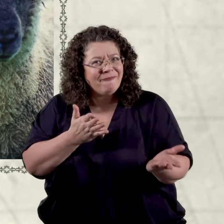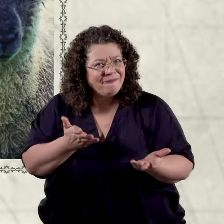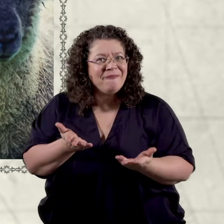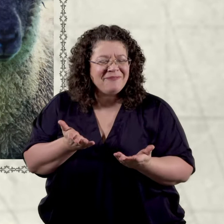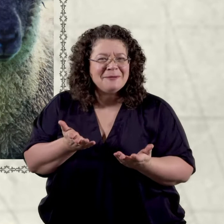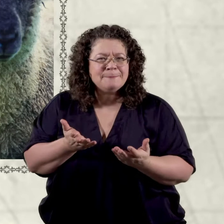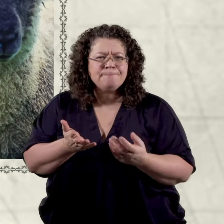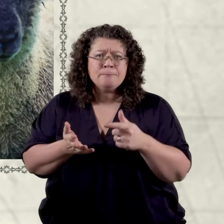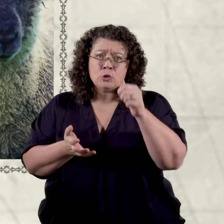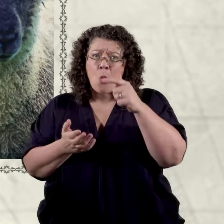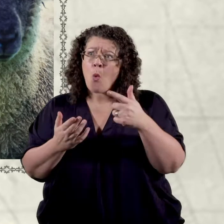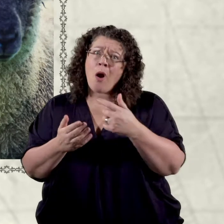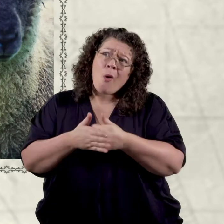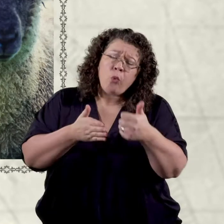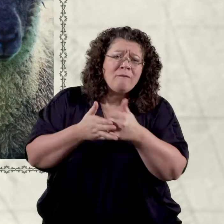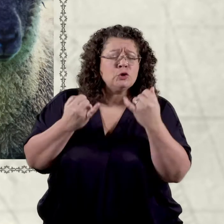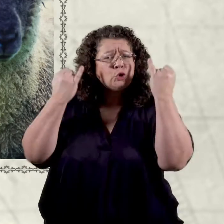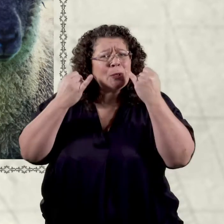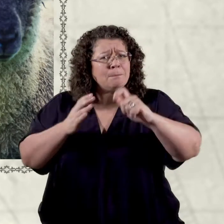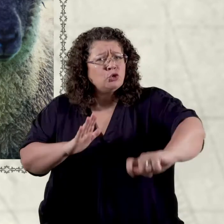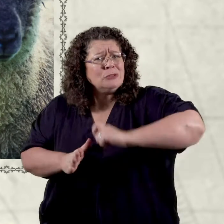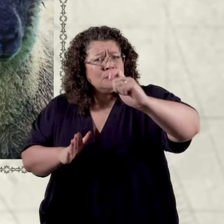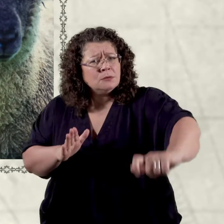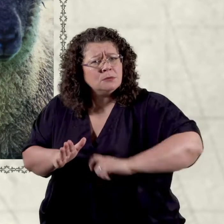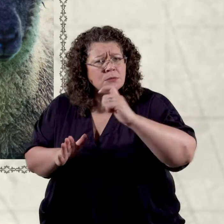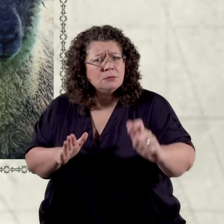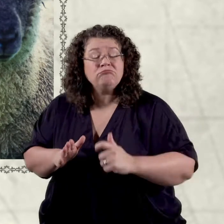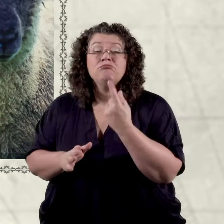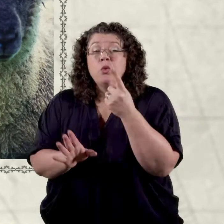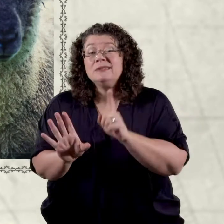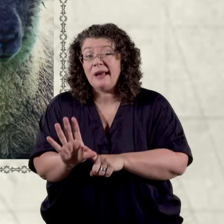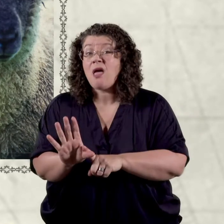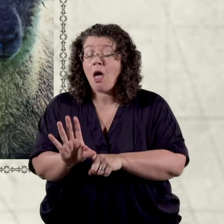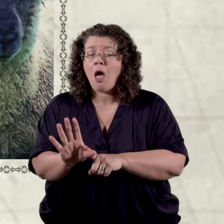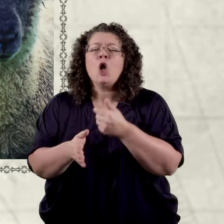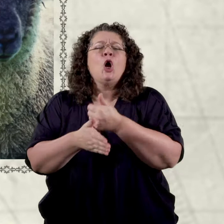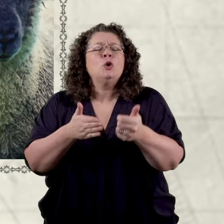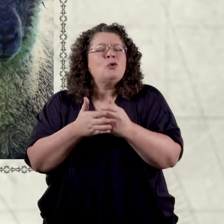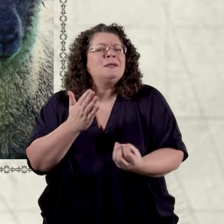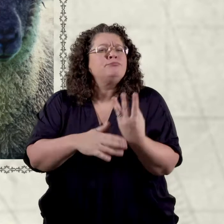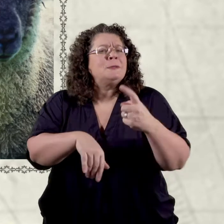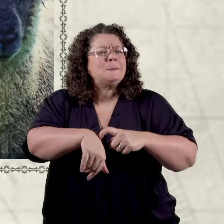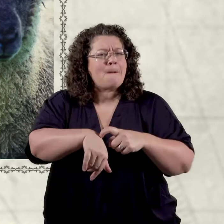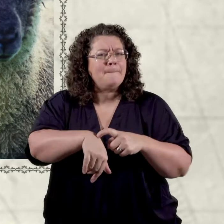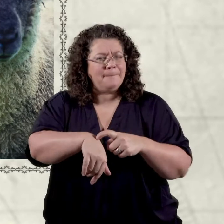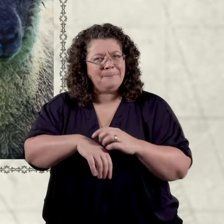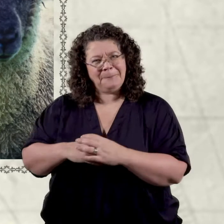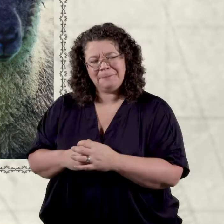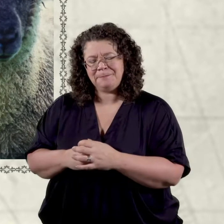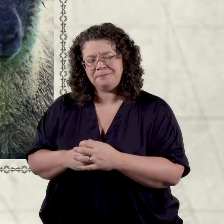how often a sheep is sheared? Once a year, usually in the springtime.